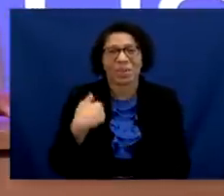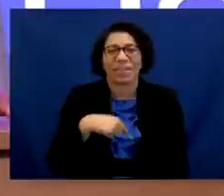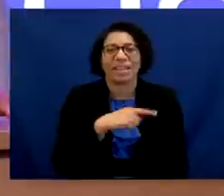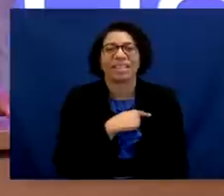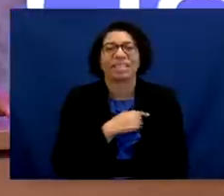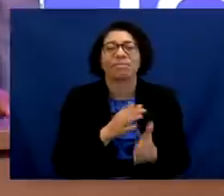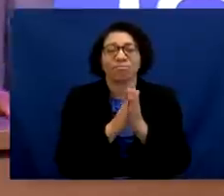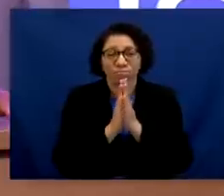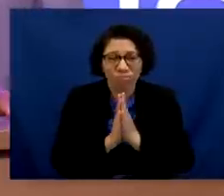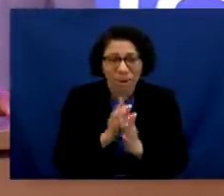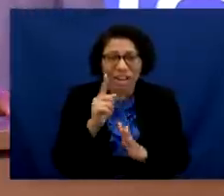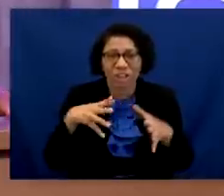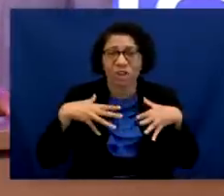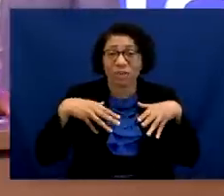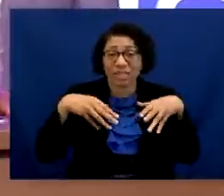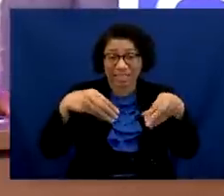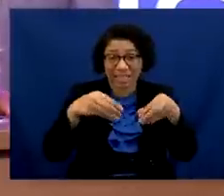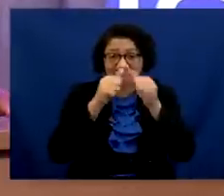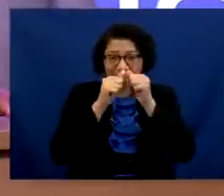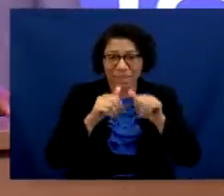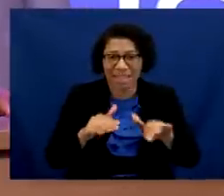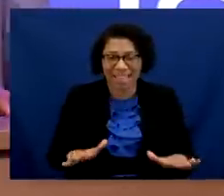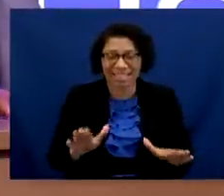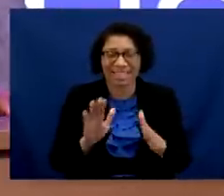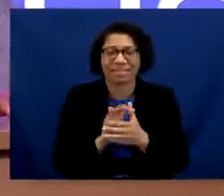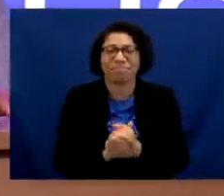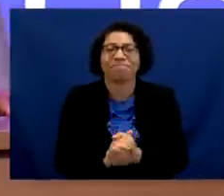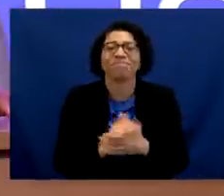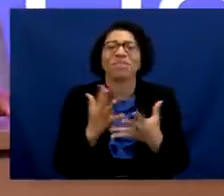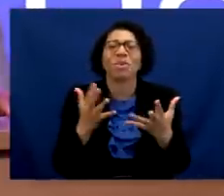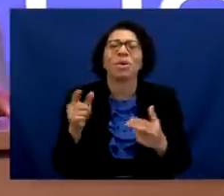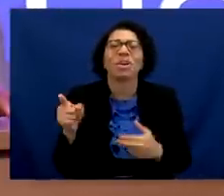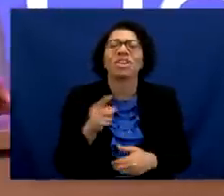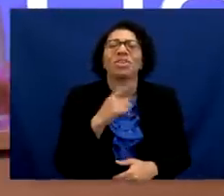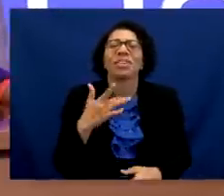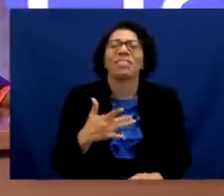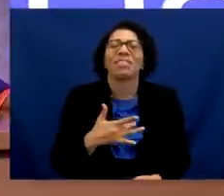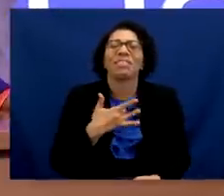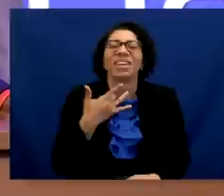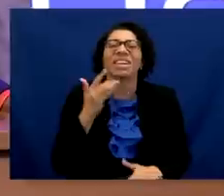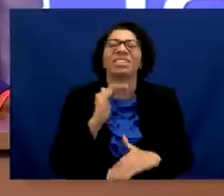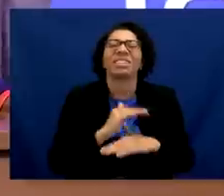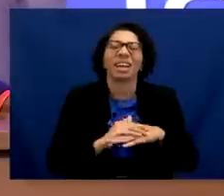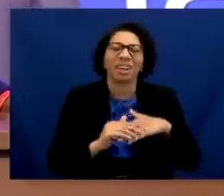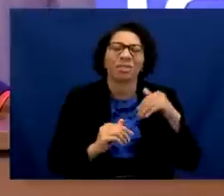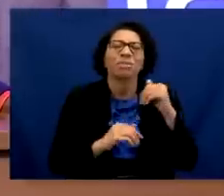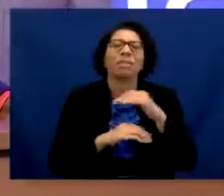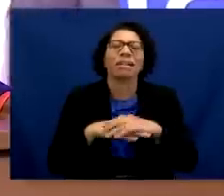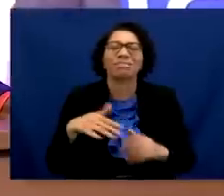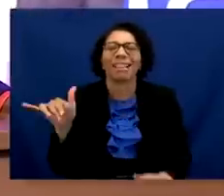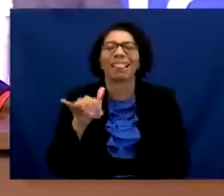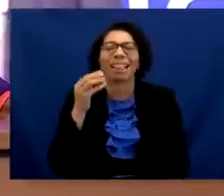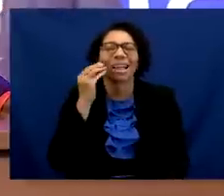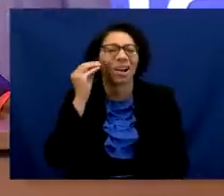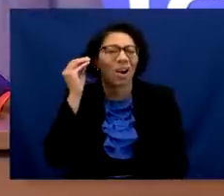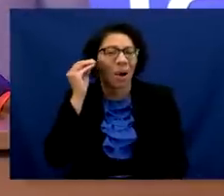in worship with us. We want for you to make yourselves at home. We pray that you would enjoy the entirety of this experience of